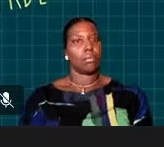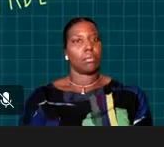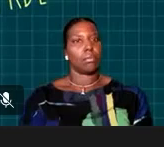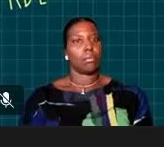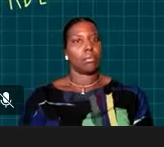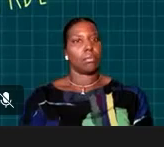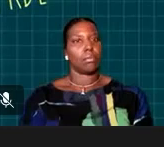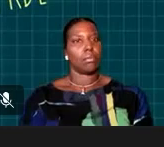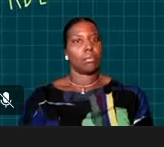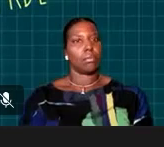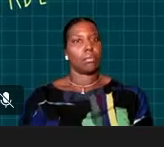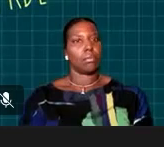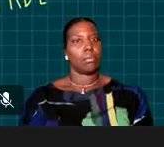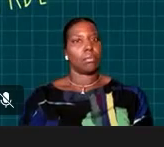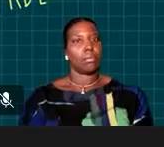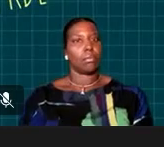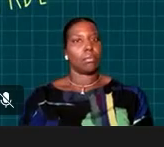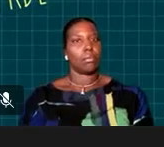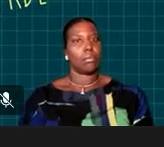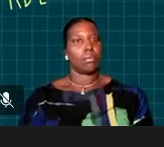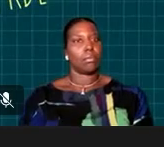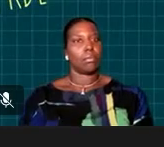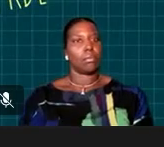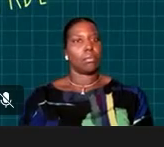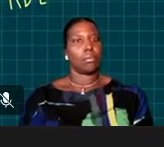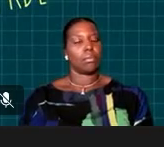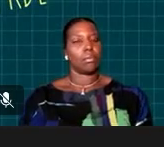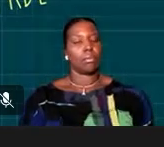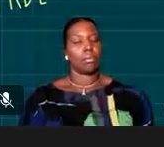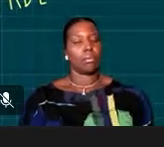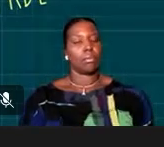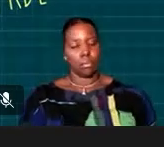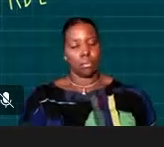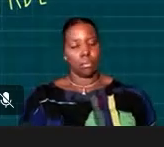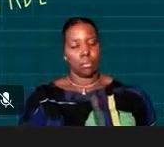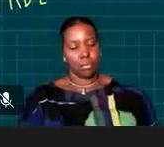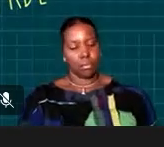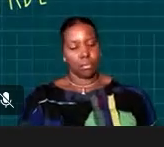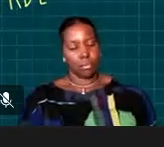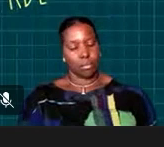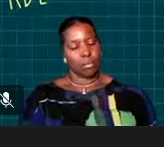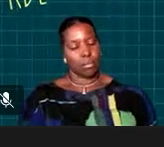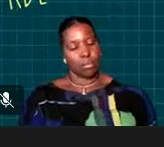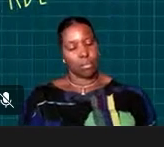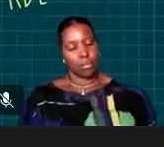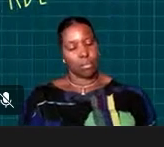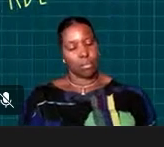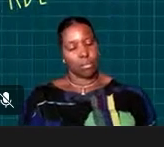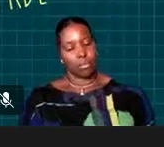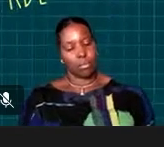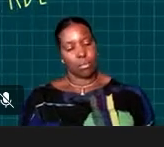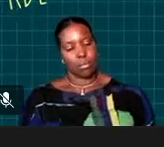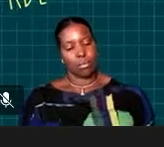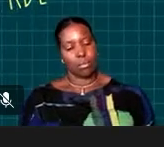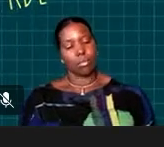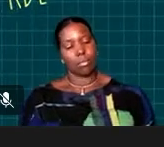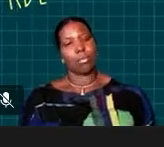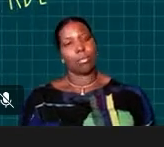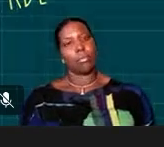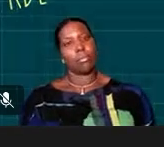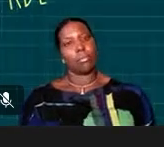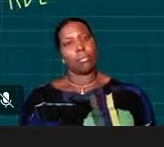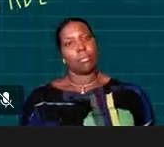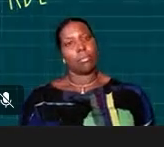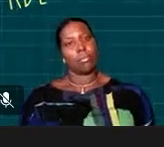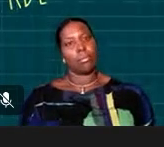just jump in just for a second, just stress that Please do. point you just made, Scott, because it is something that I run into quite a bit with districts where, say, for